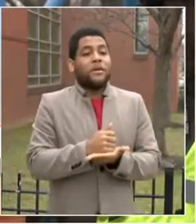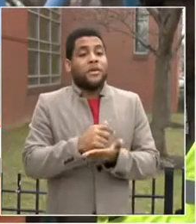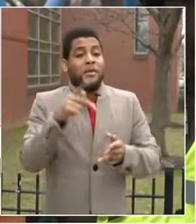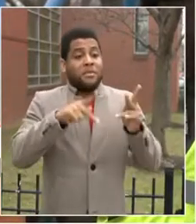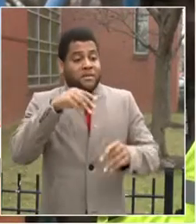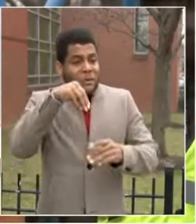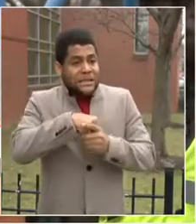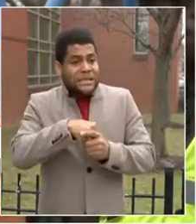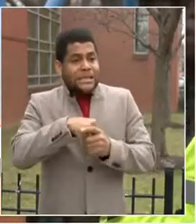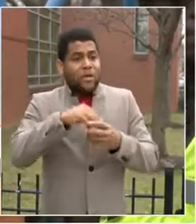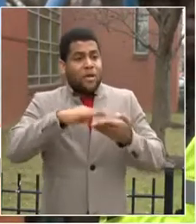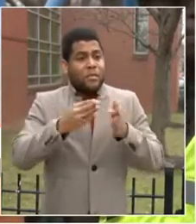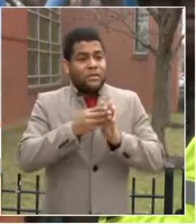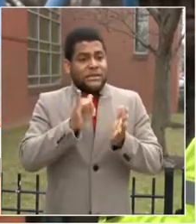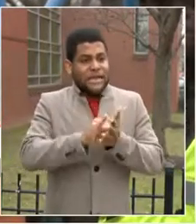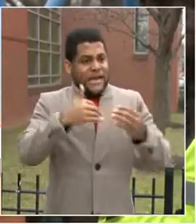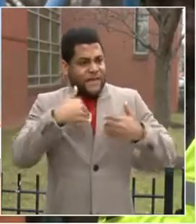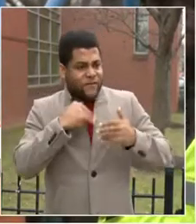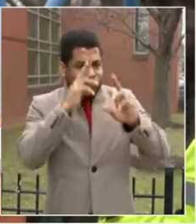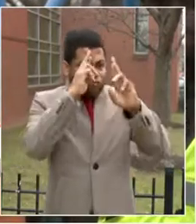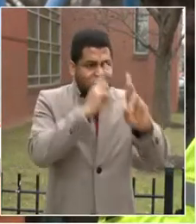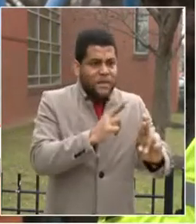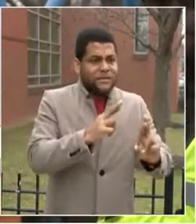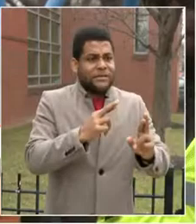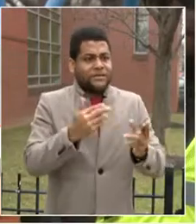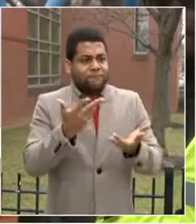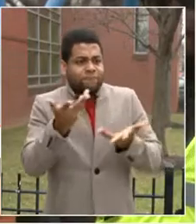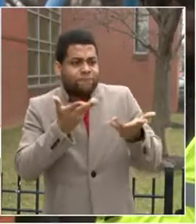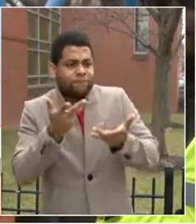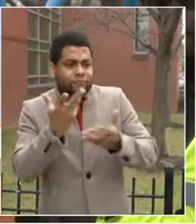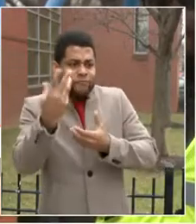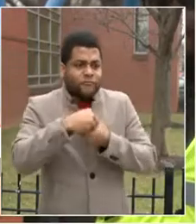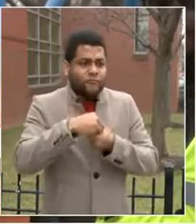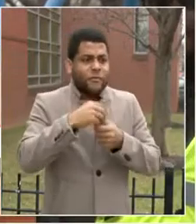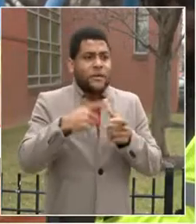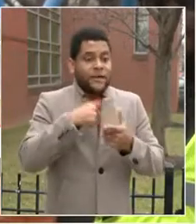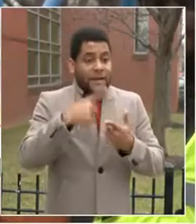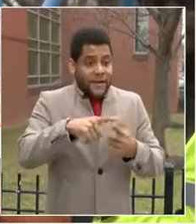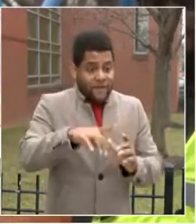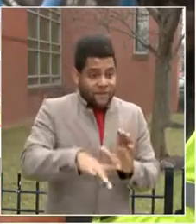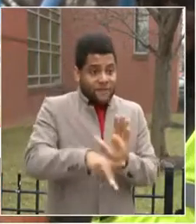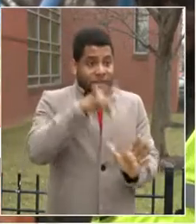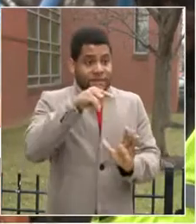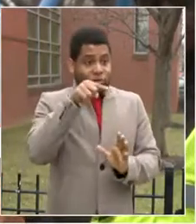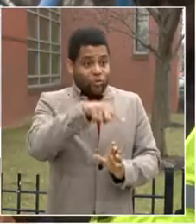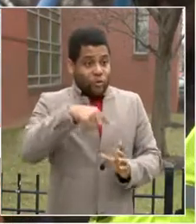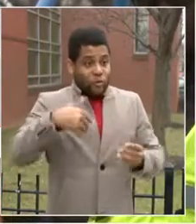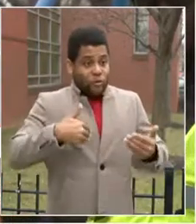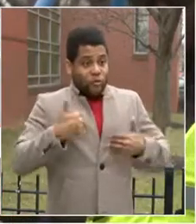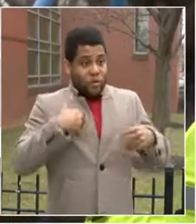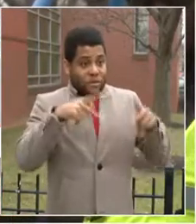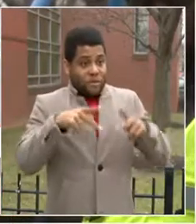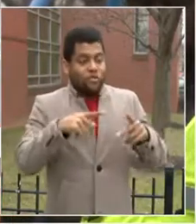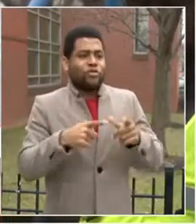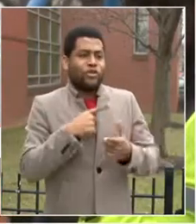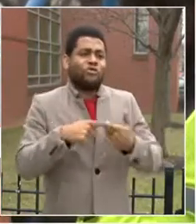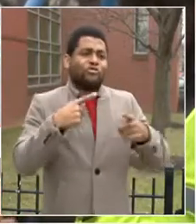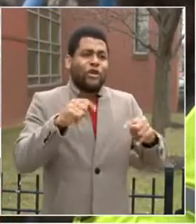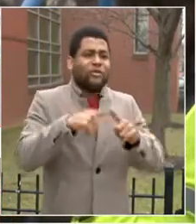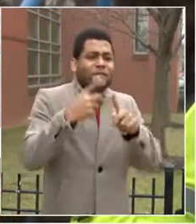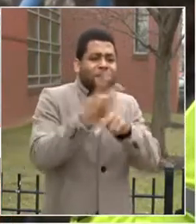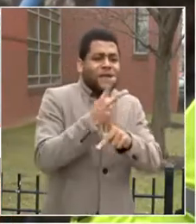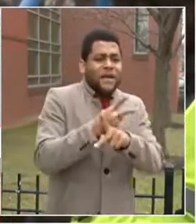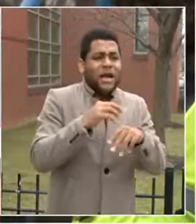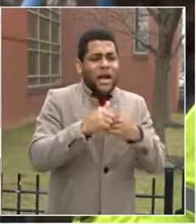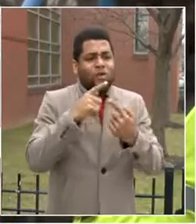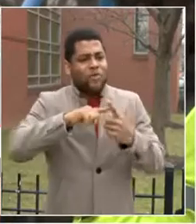to engage. And then after they're able to locate and engage, they then have to figure out how to convince and